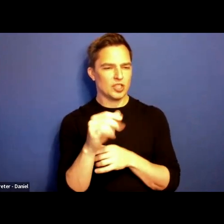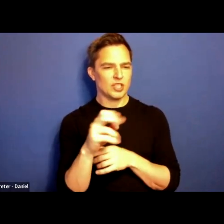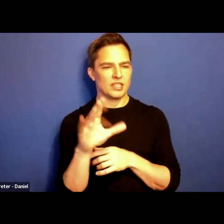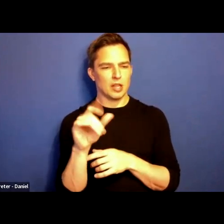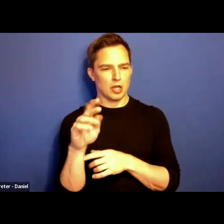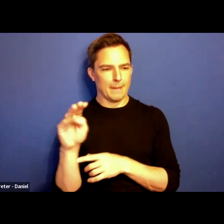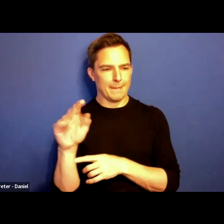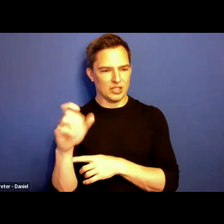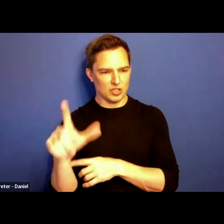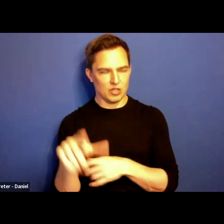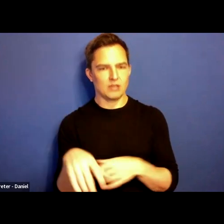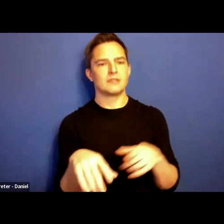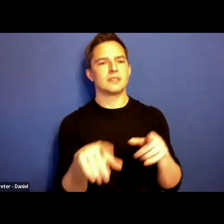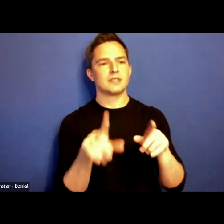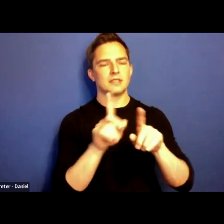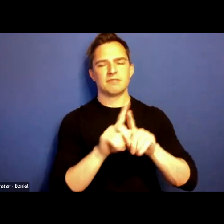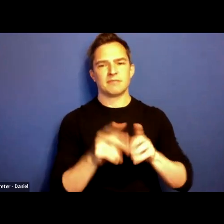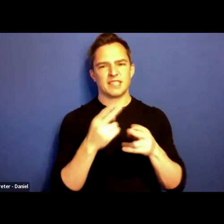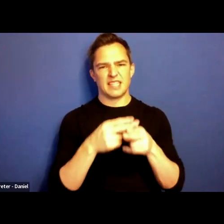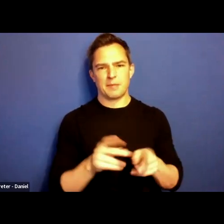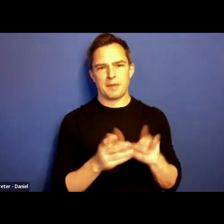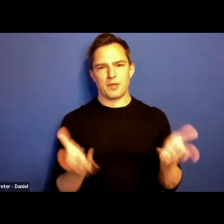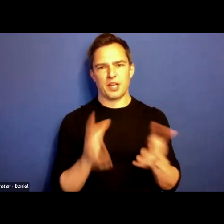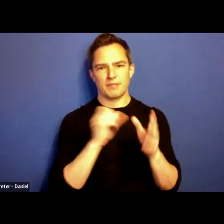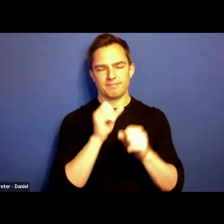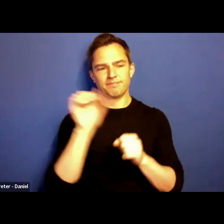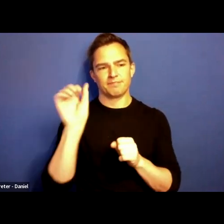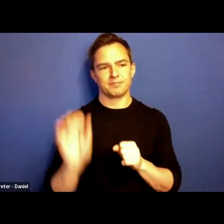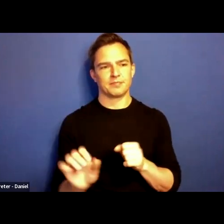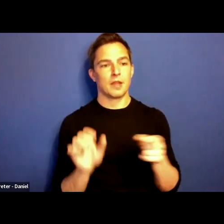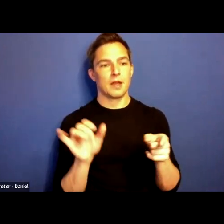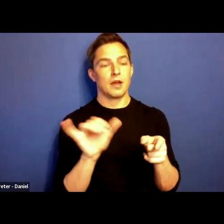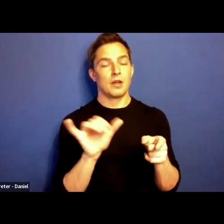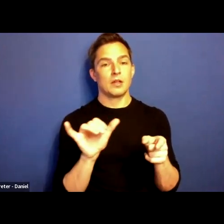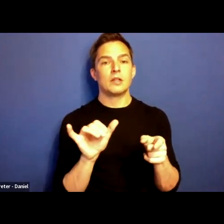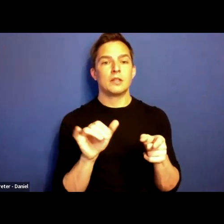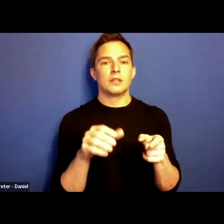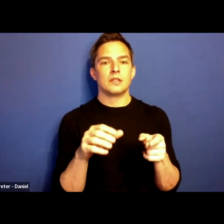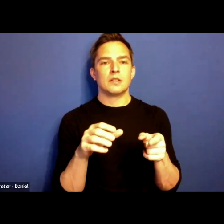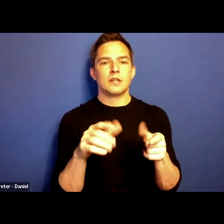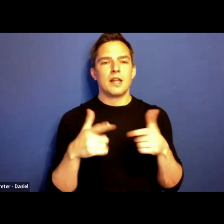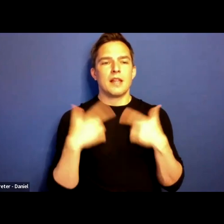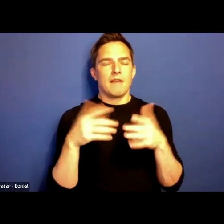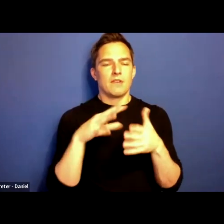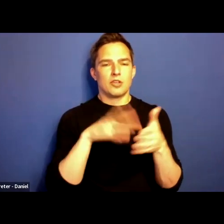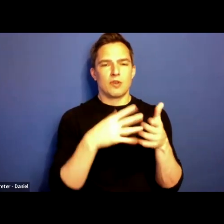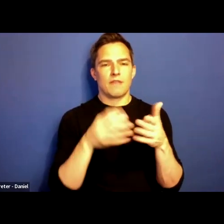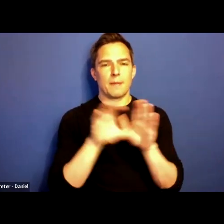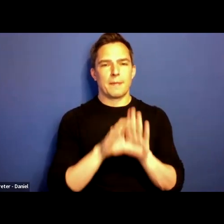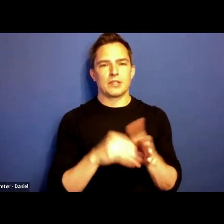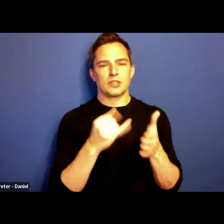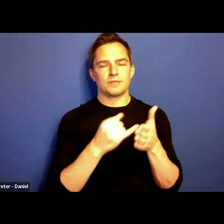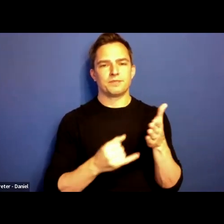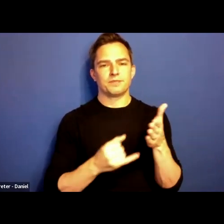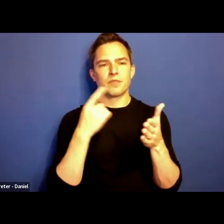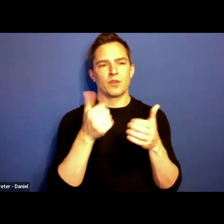from Girls for Gender Equity in New York. We also want to thank a live graphic illustration for each